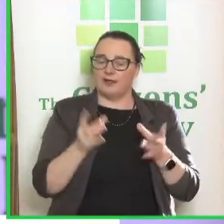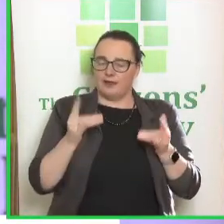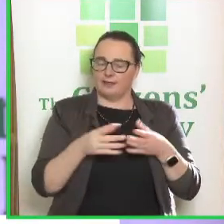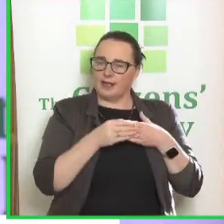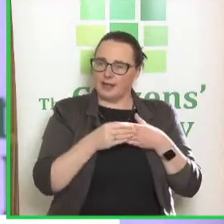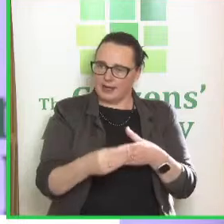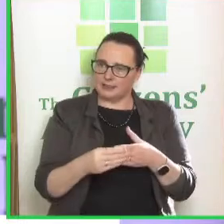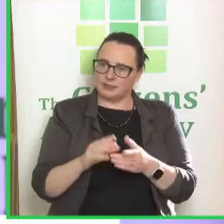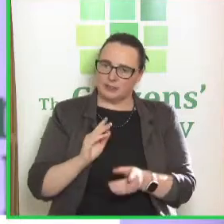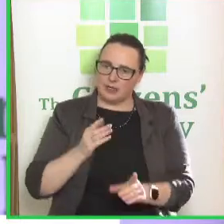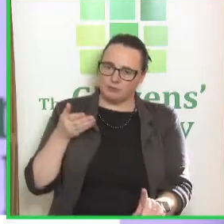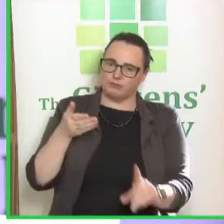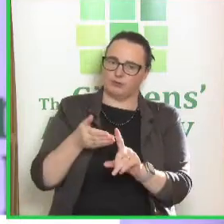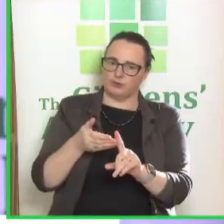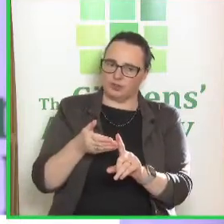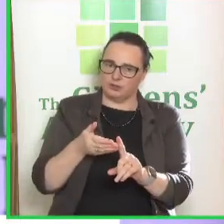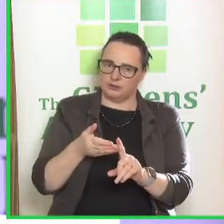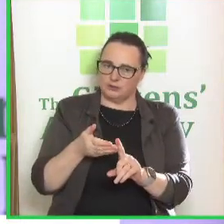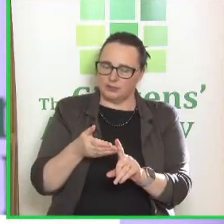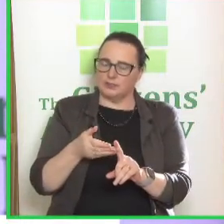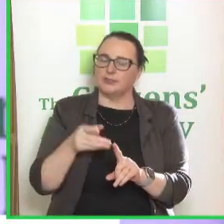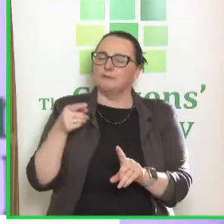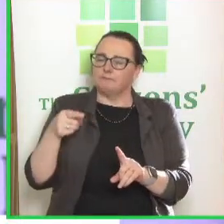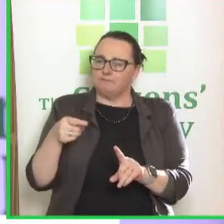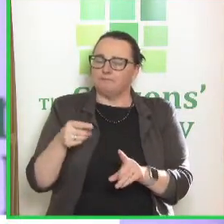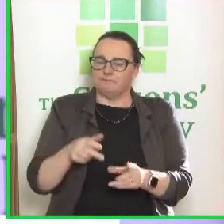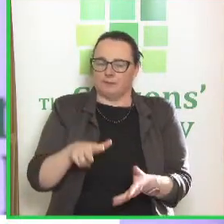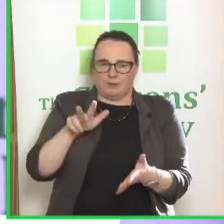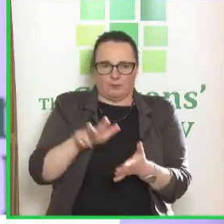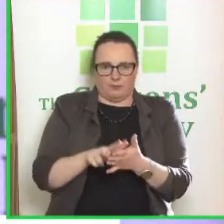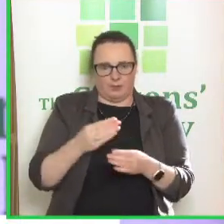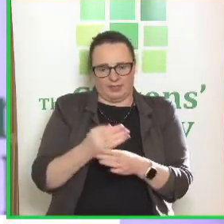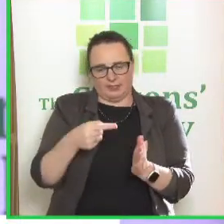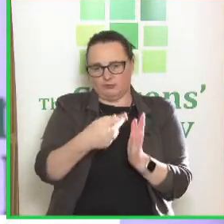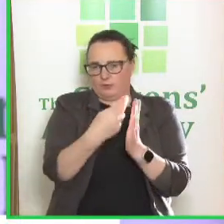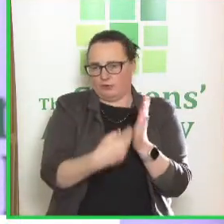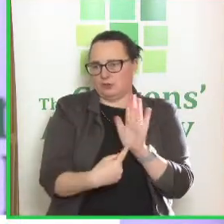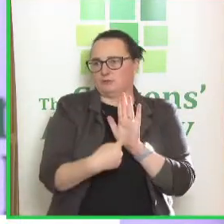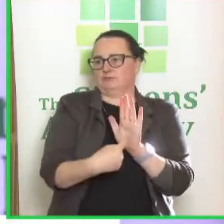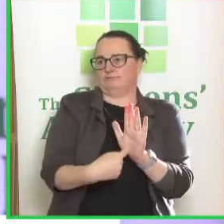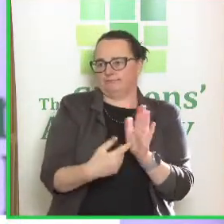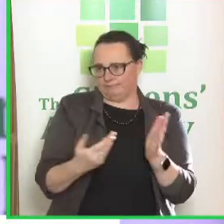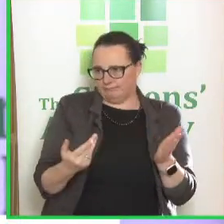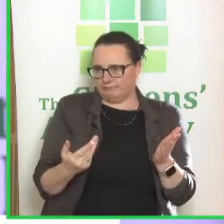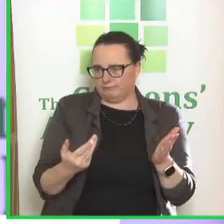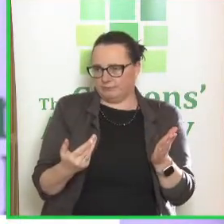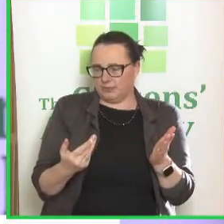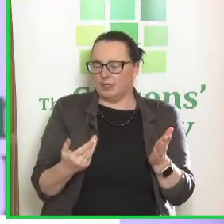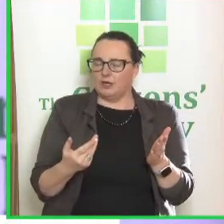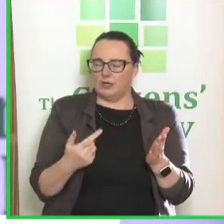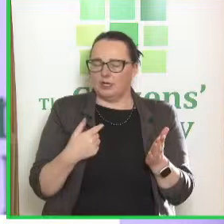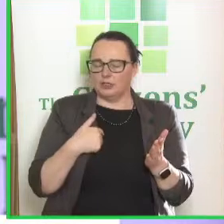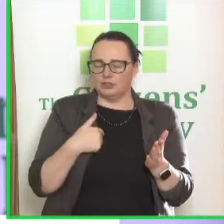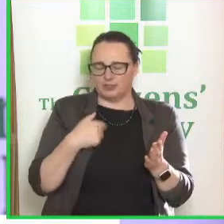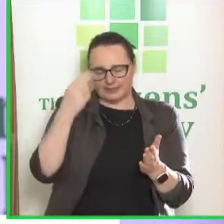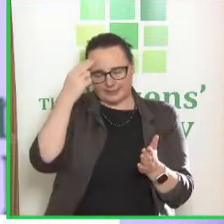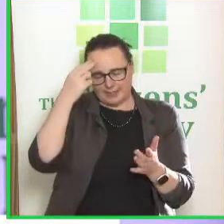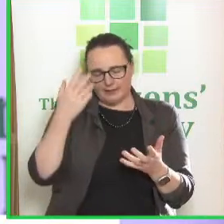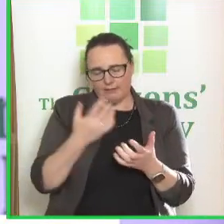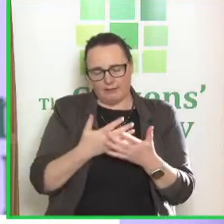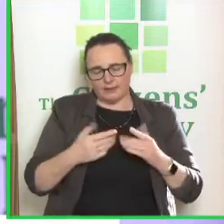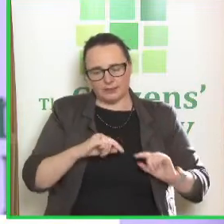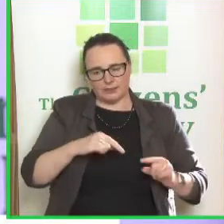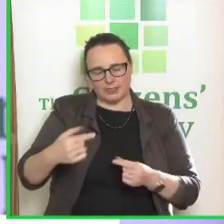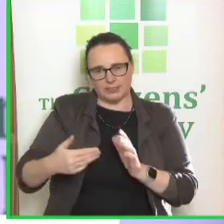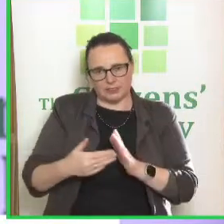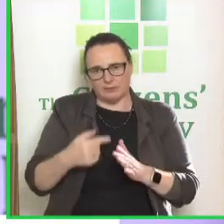of illicit drugs, a position which is endorsed by this report. And I appreciate that there are many challenges, but as